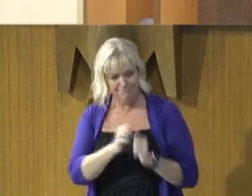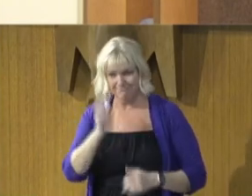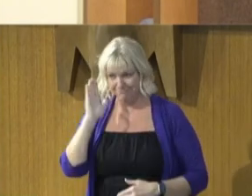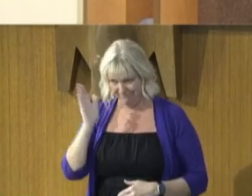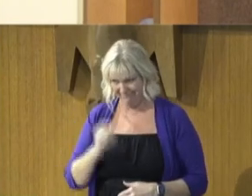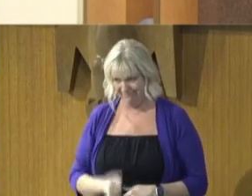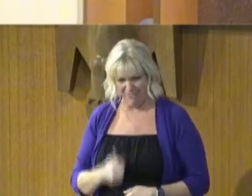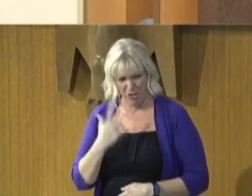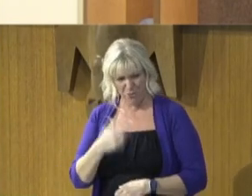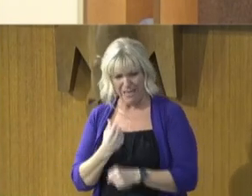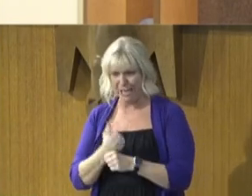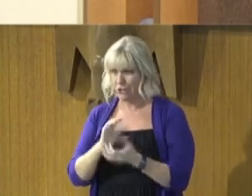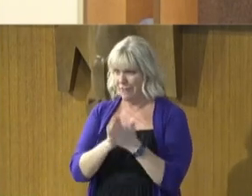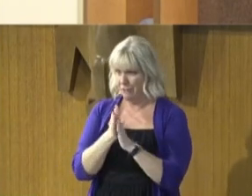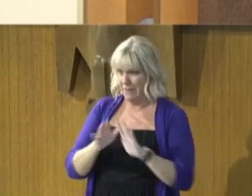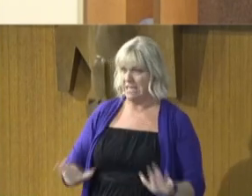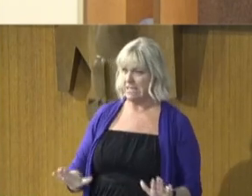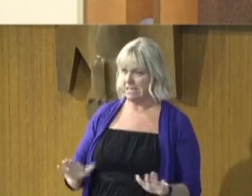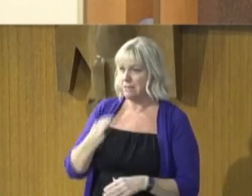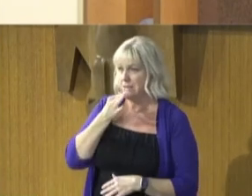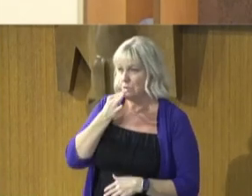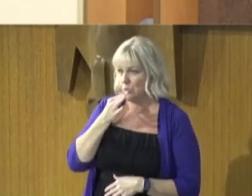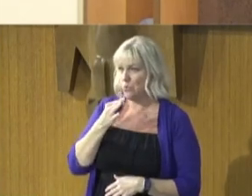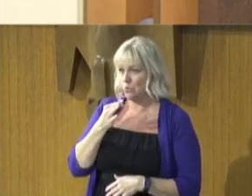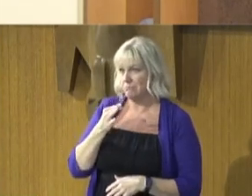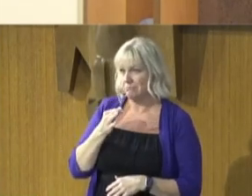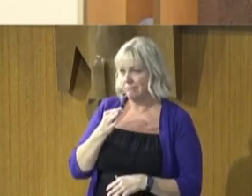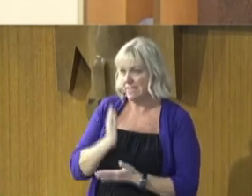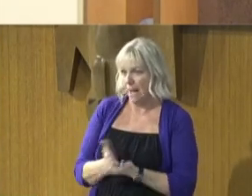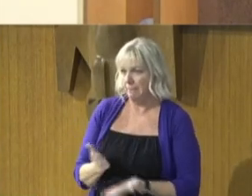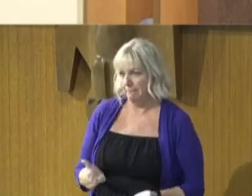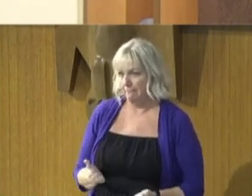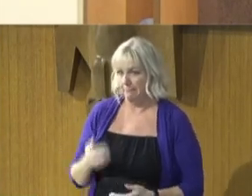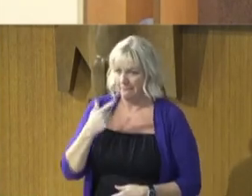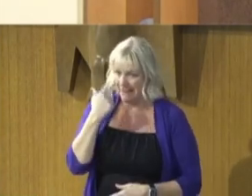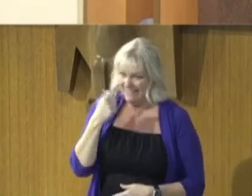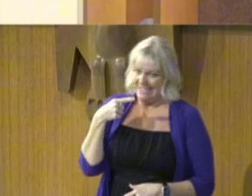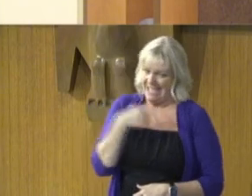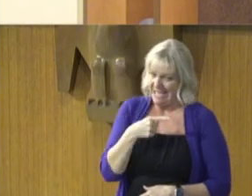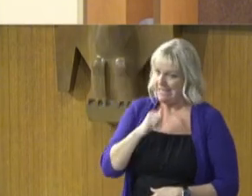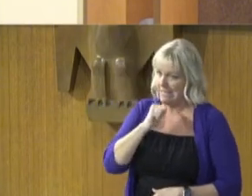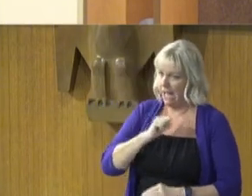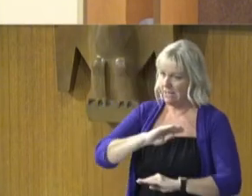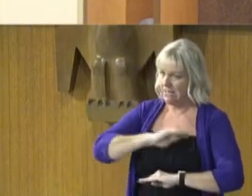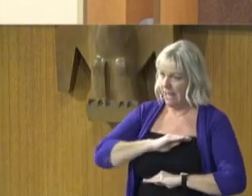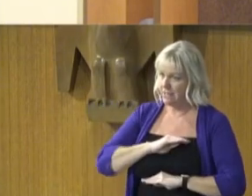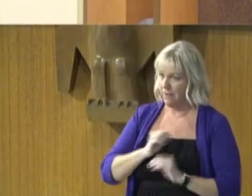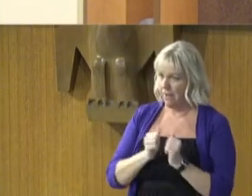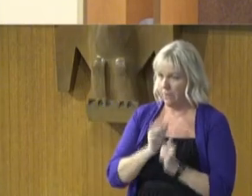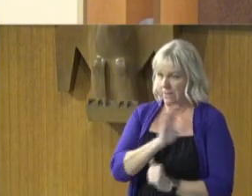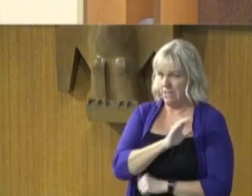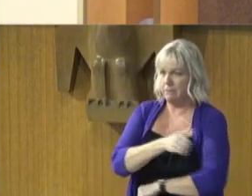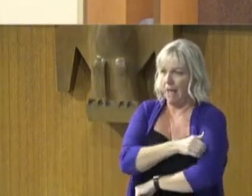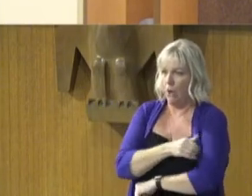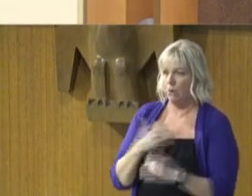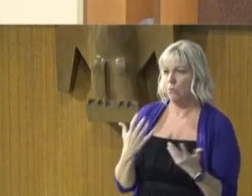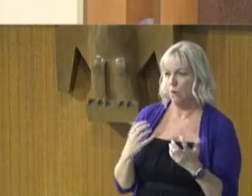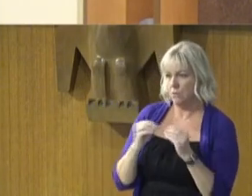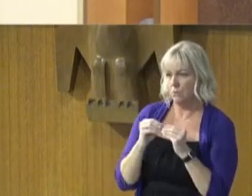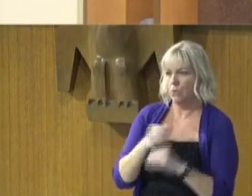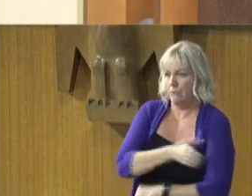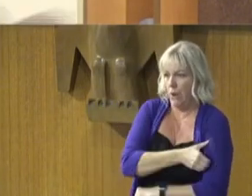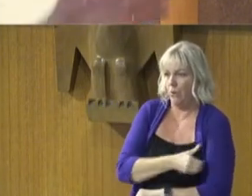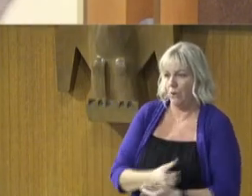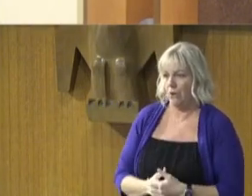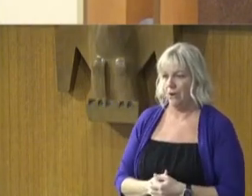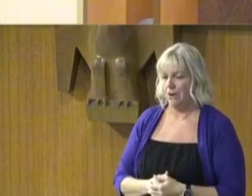3 years of peace are about to come to an end because one man isn't satisfied with the amount of power that he has.